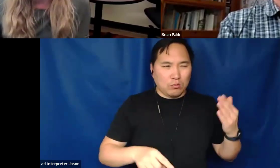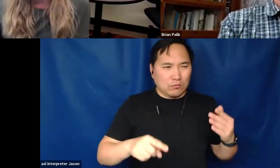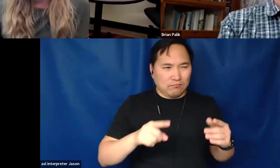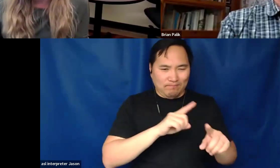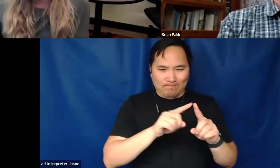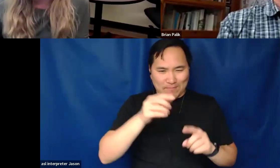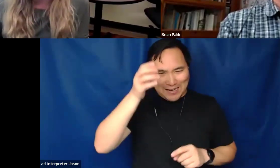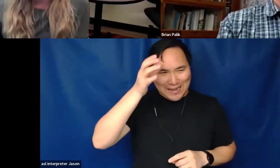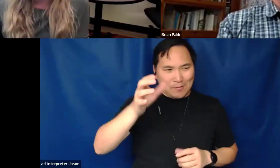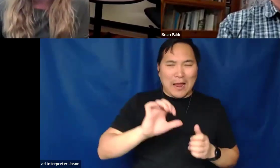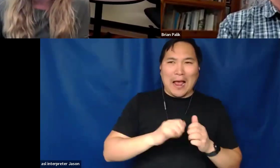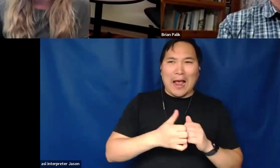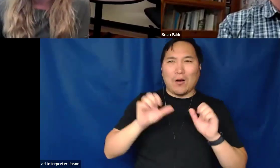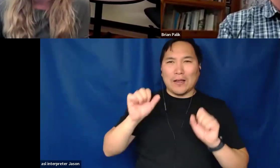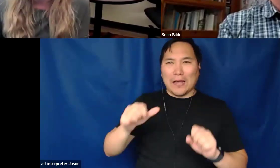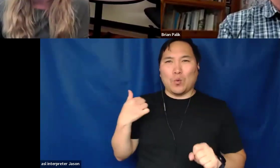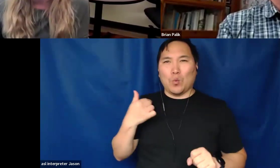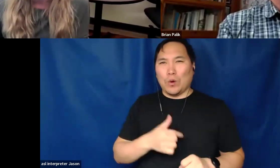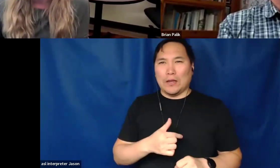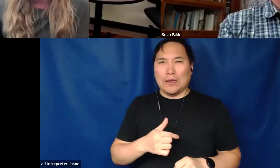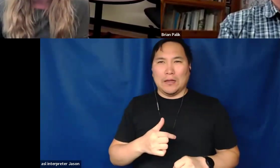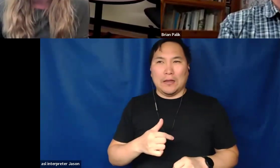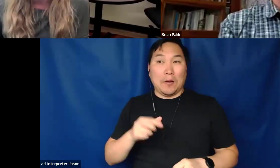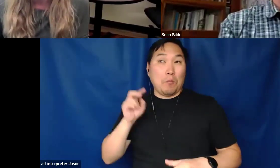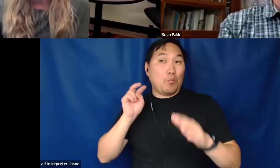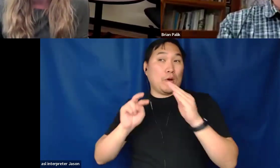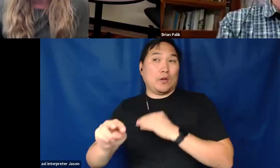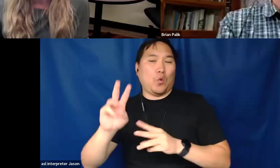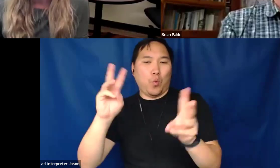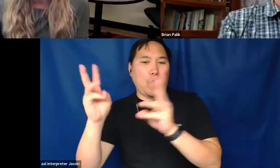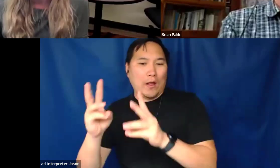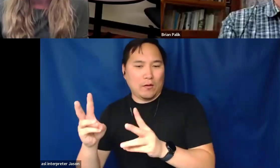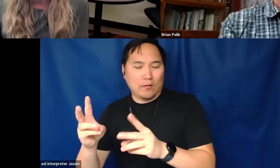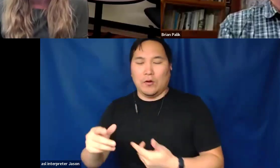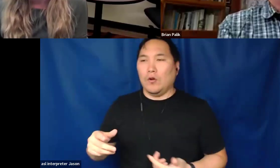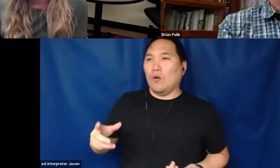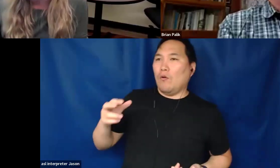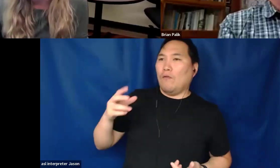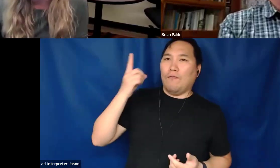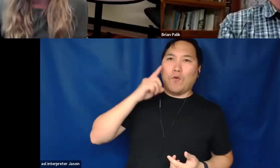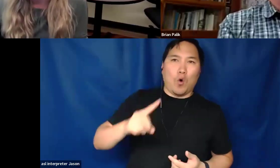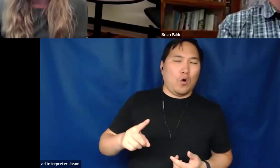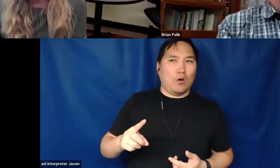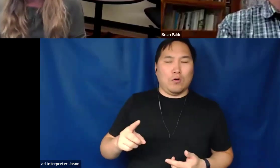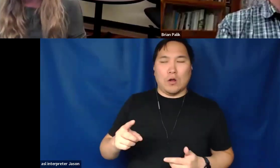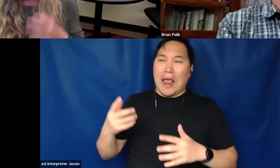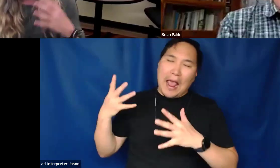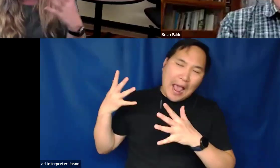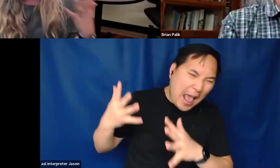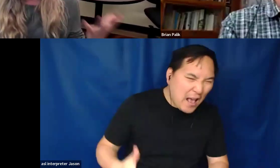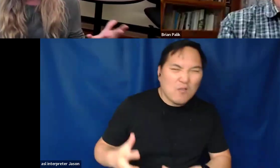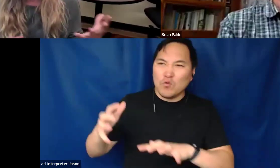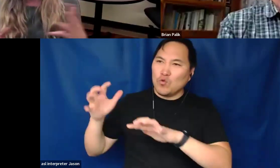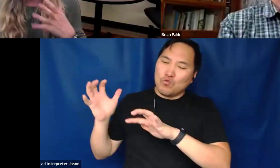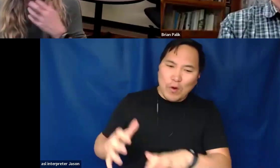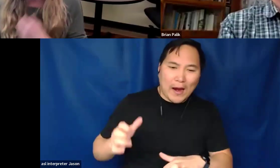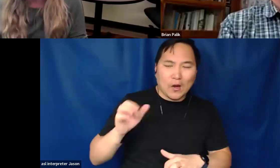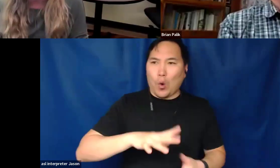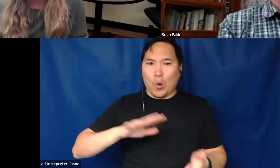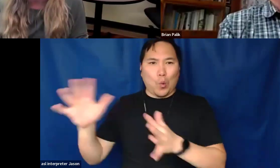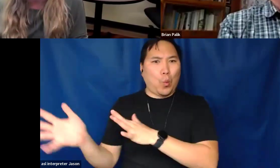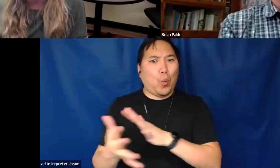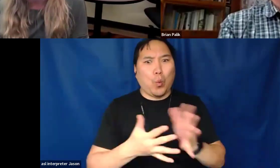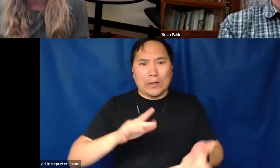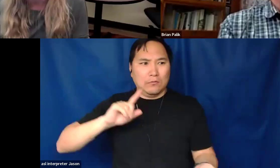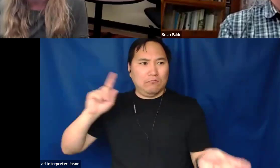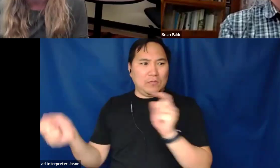address the predicted or anticipated weather patterns of high intensity rain or wind events? So can you talk about kind of using some